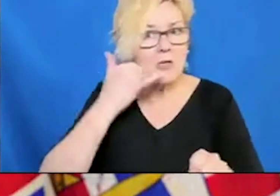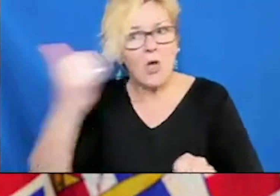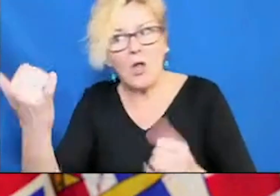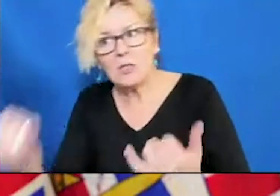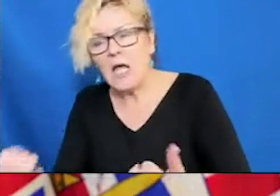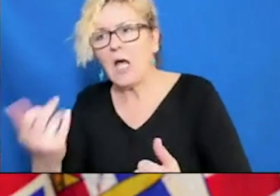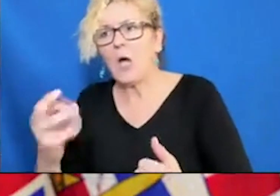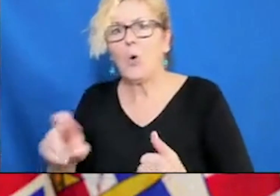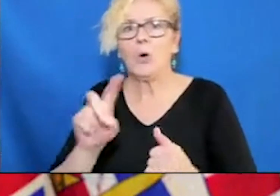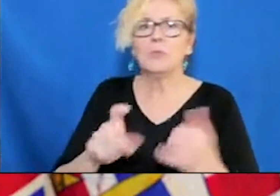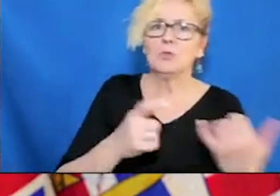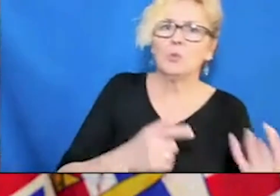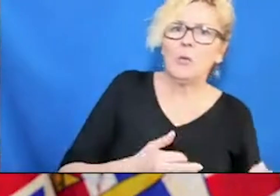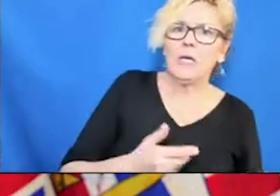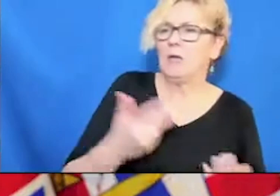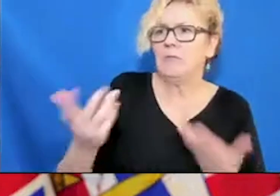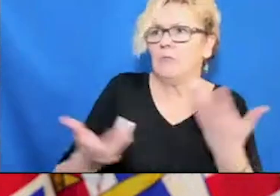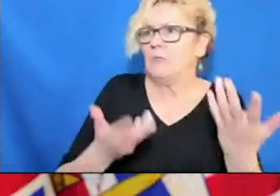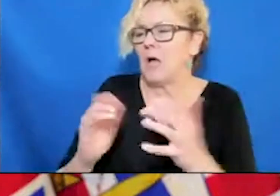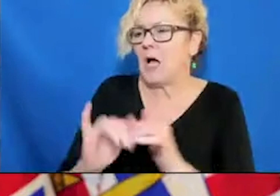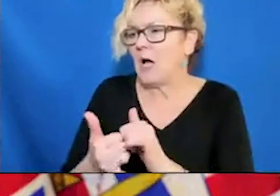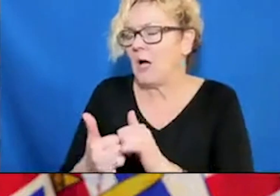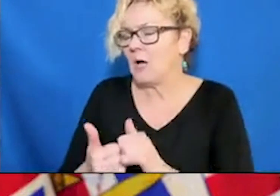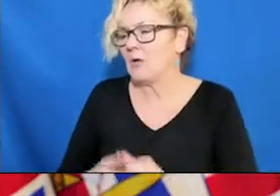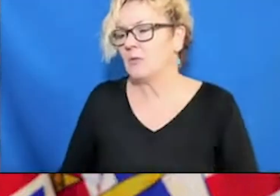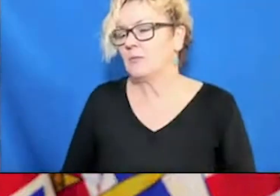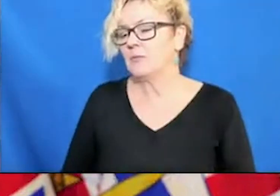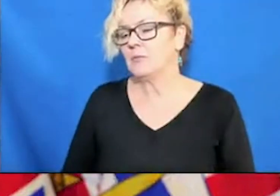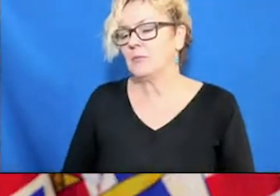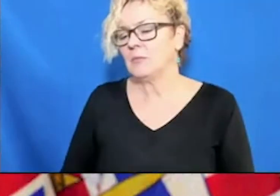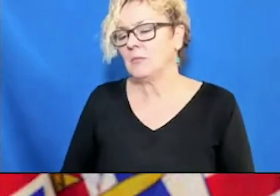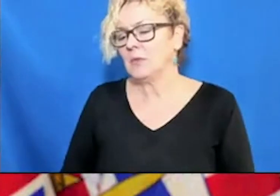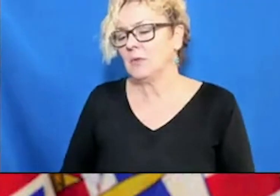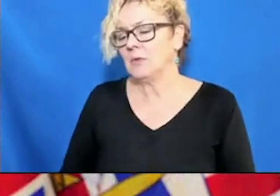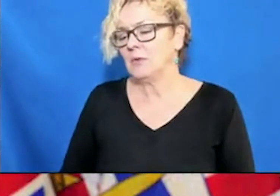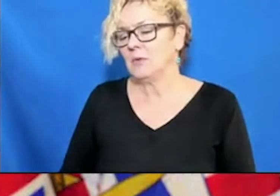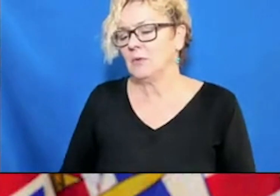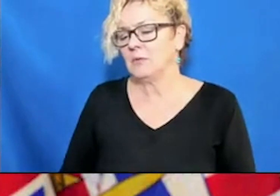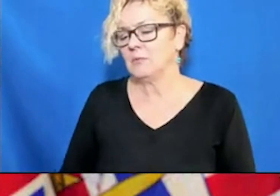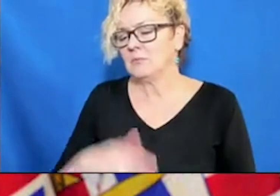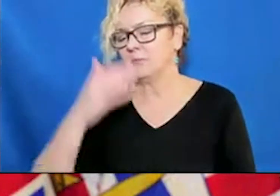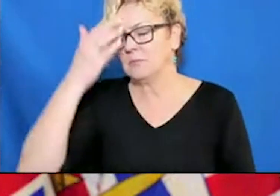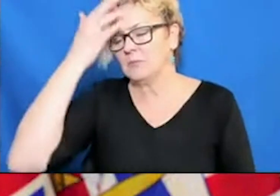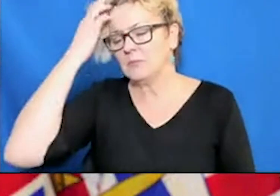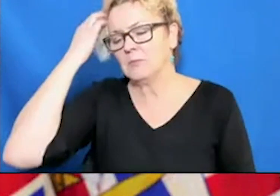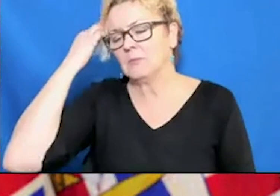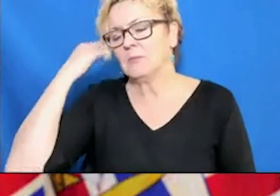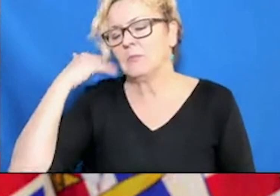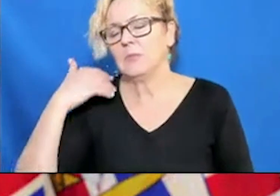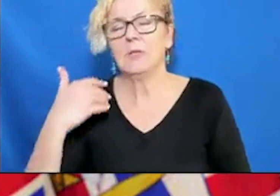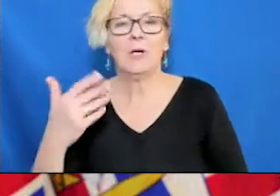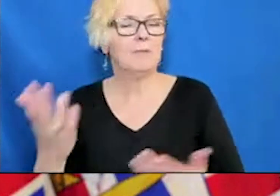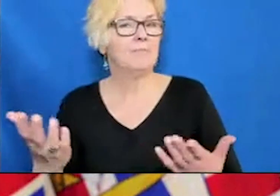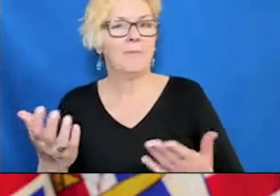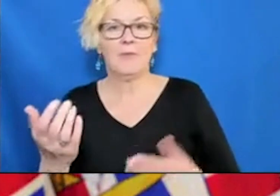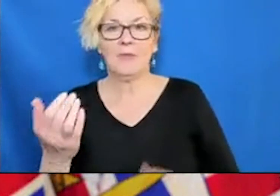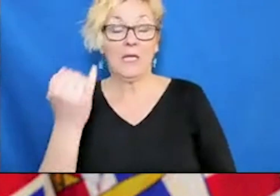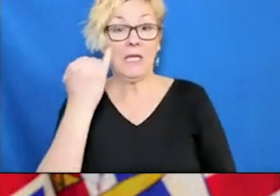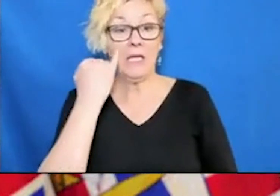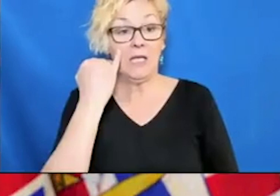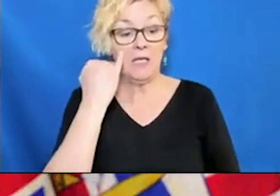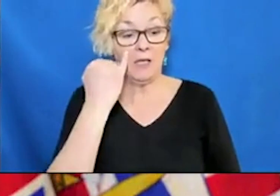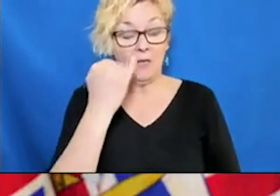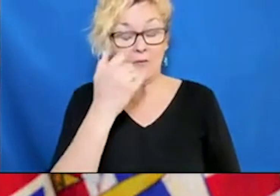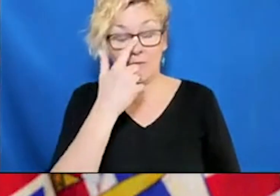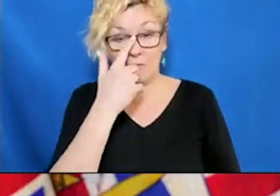actually true? You know what? We are trying to be as efficient as we can. So yes, in many cases, if